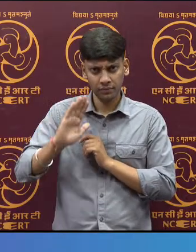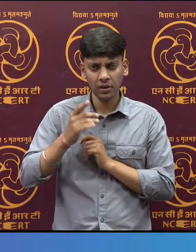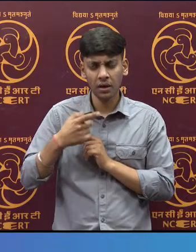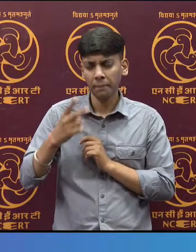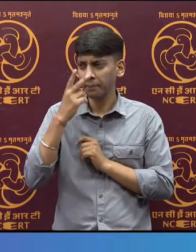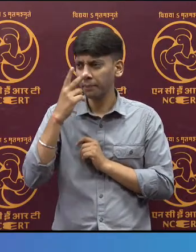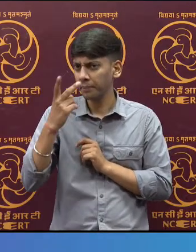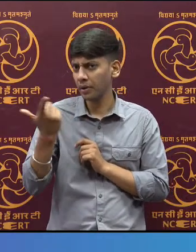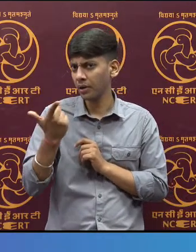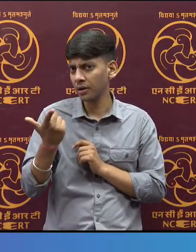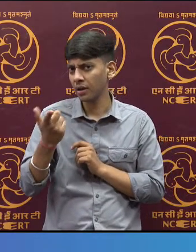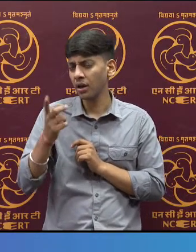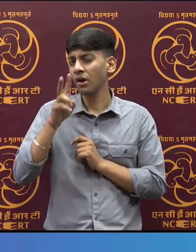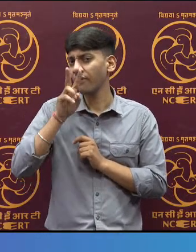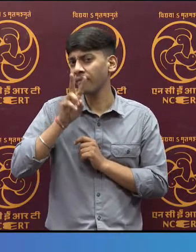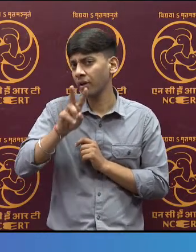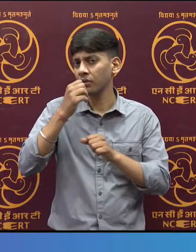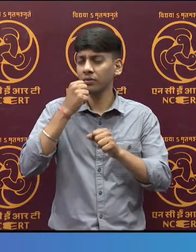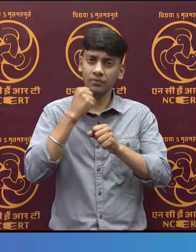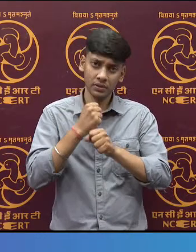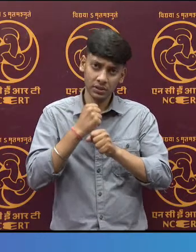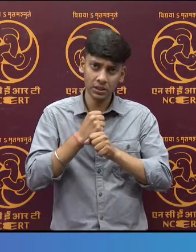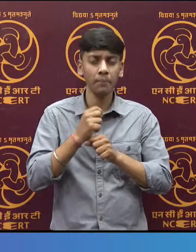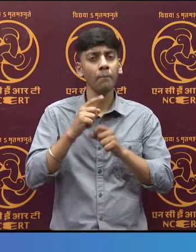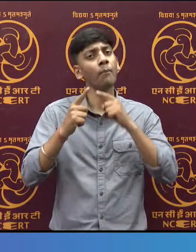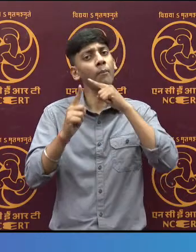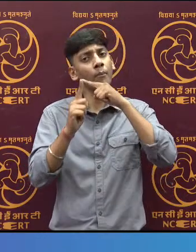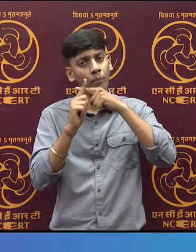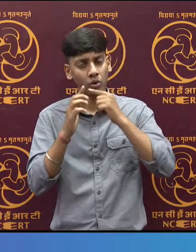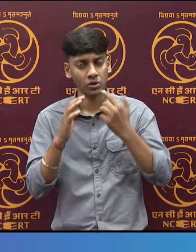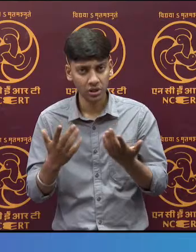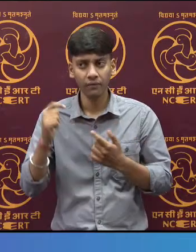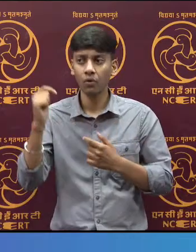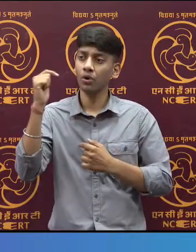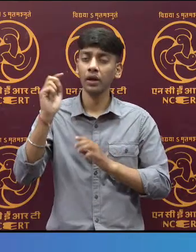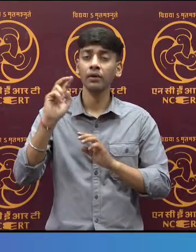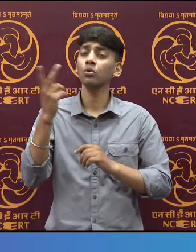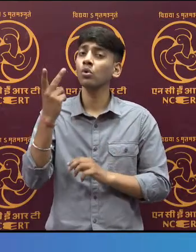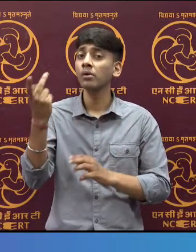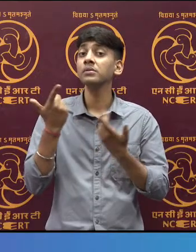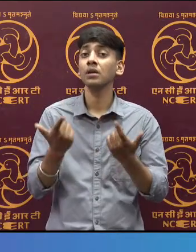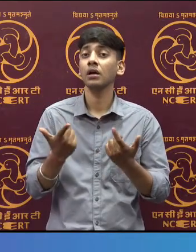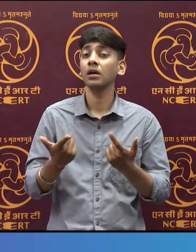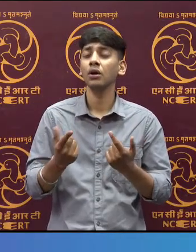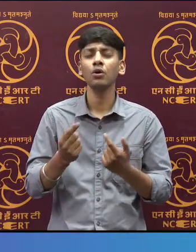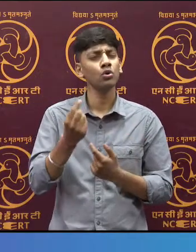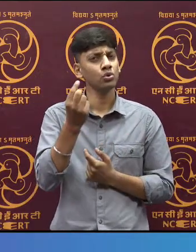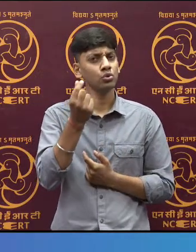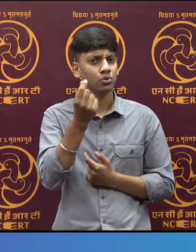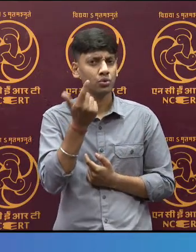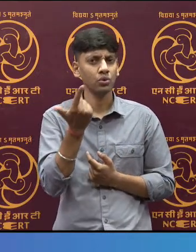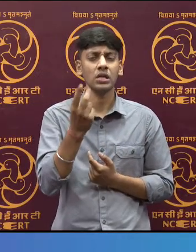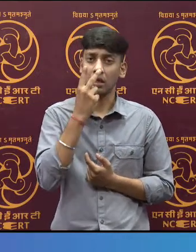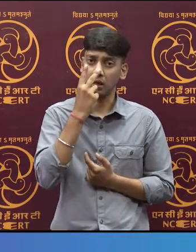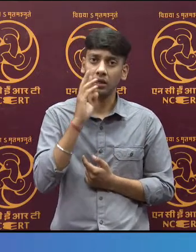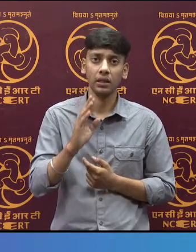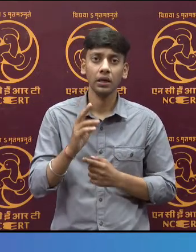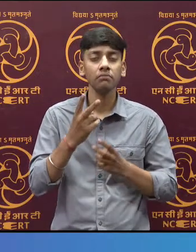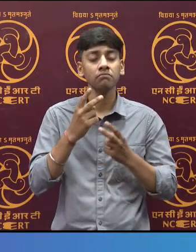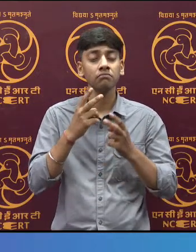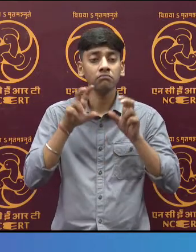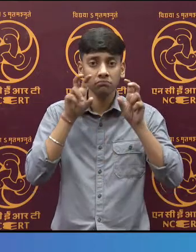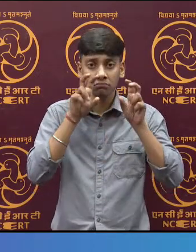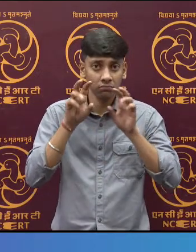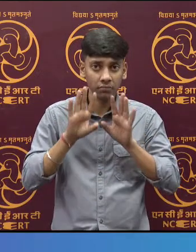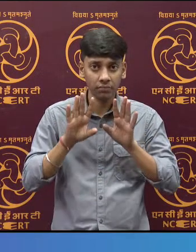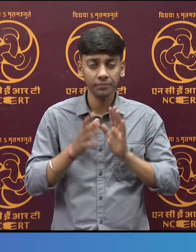to see that whether the value of G is taken as positive or negative. Yes. So those minor things are important, otherwise all the calculations